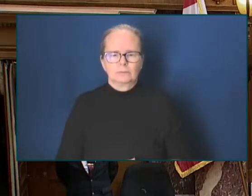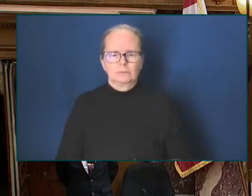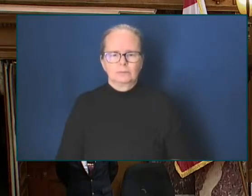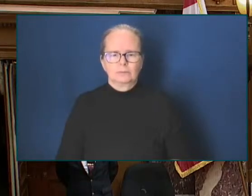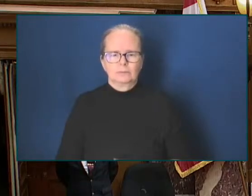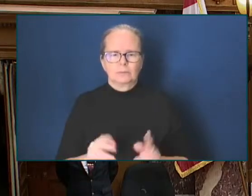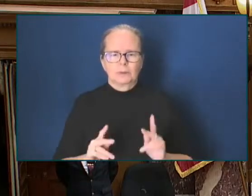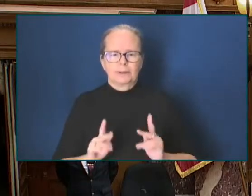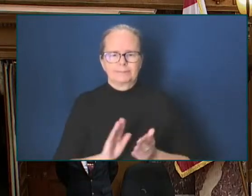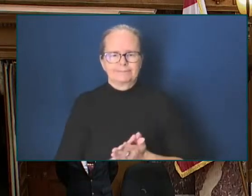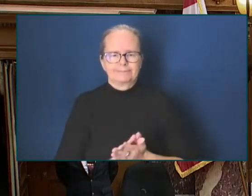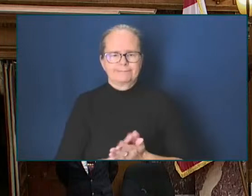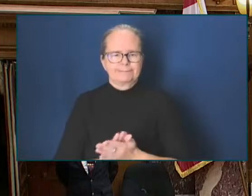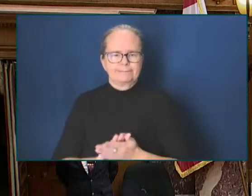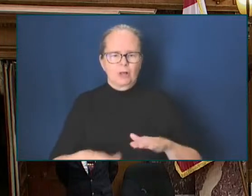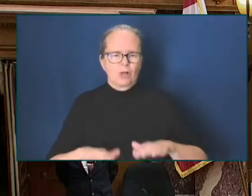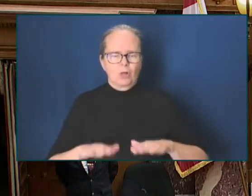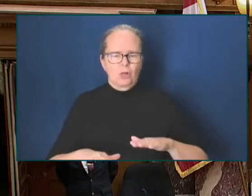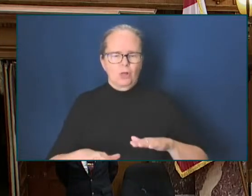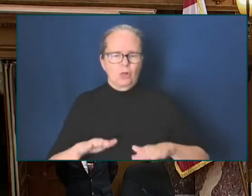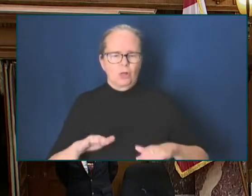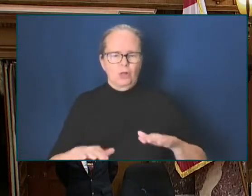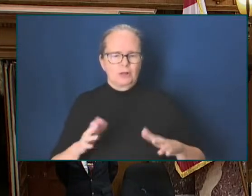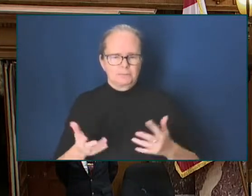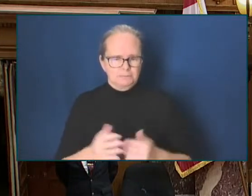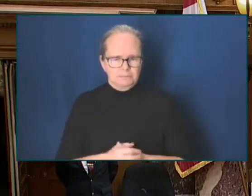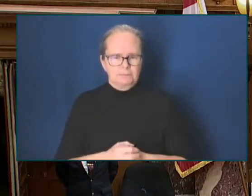Member for Kamloops North Thompson.